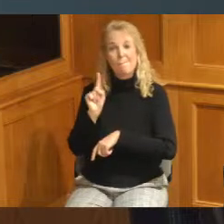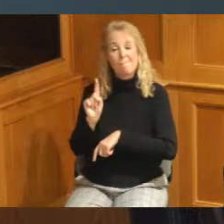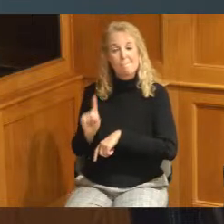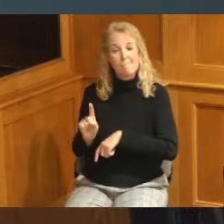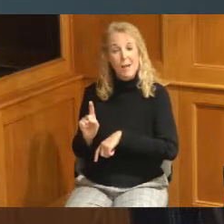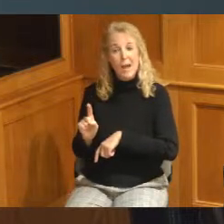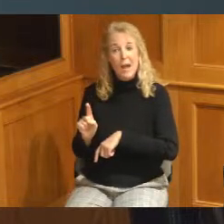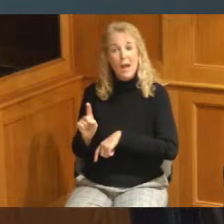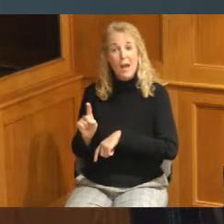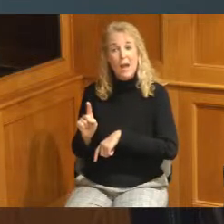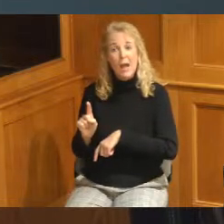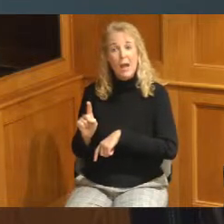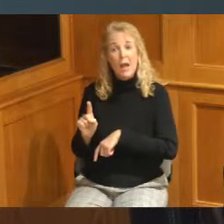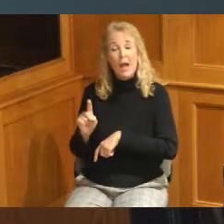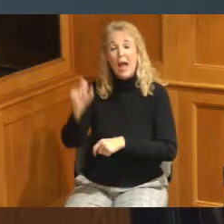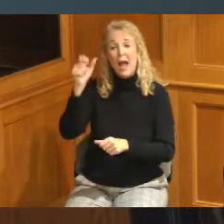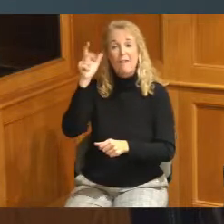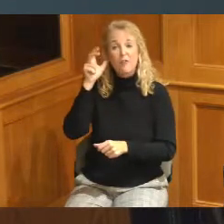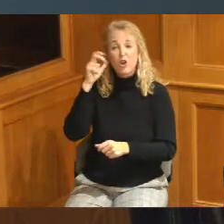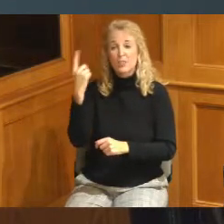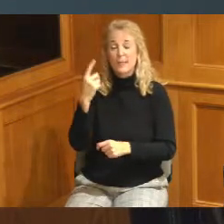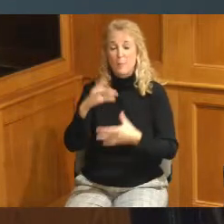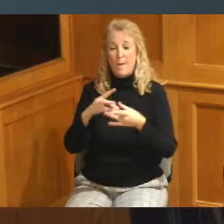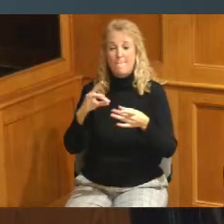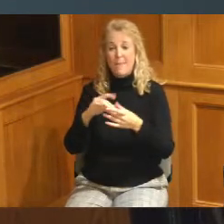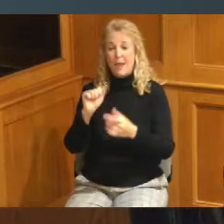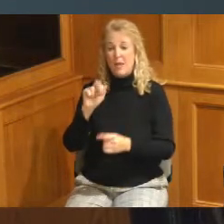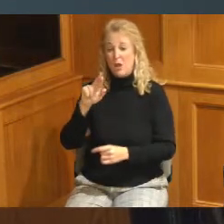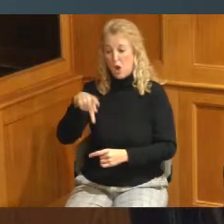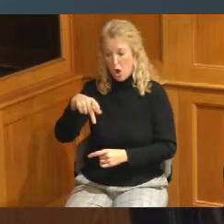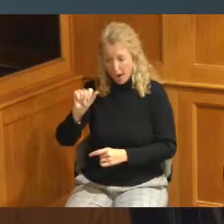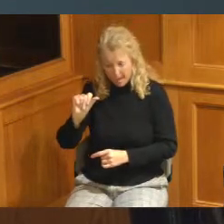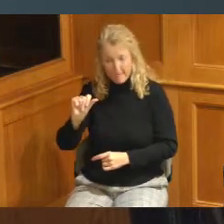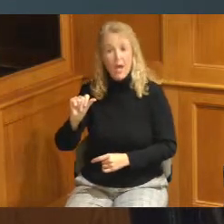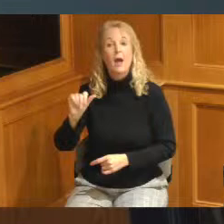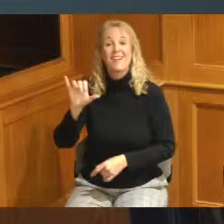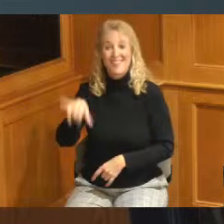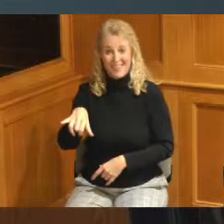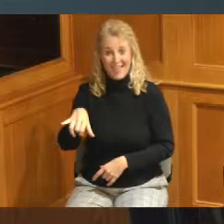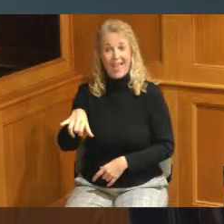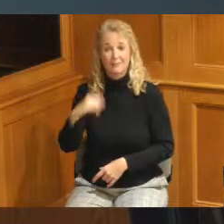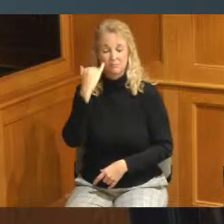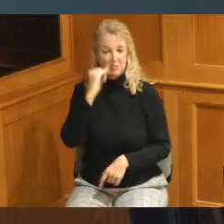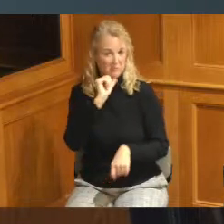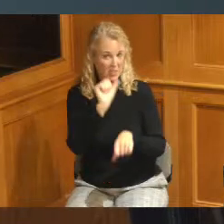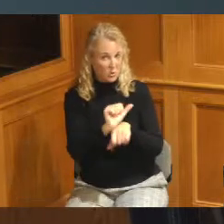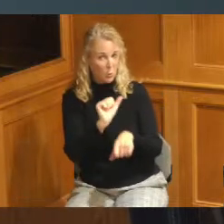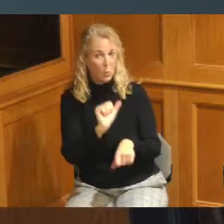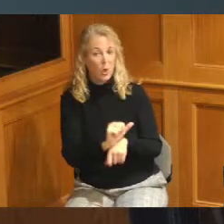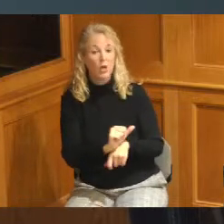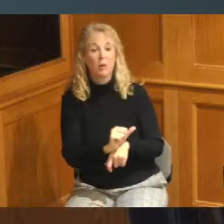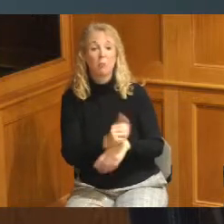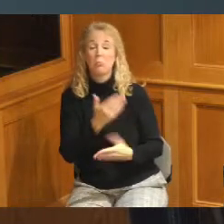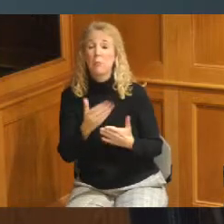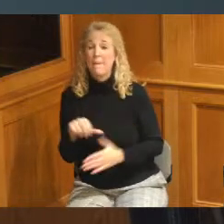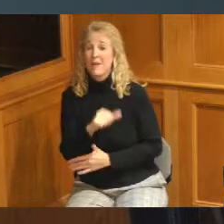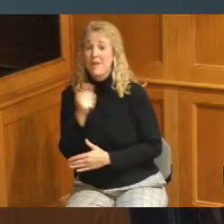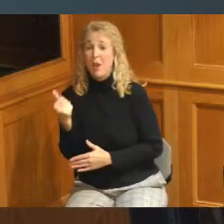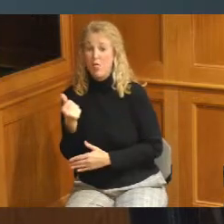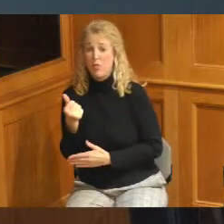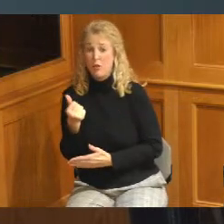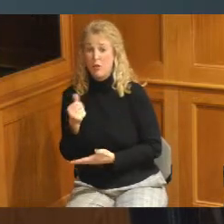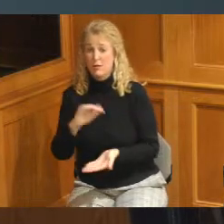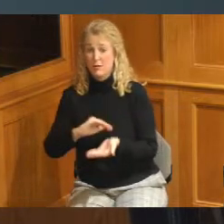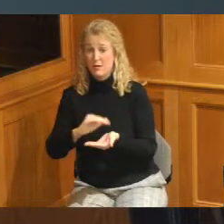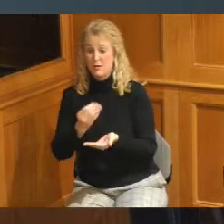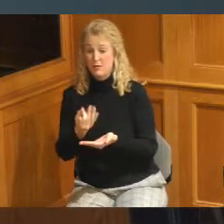one commissioner has talked about the ARPA, and they may bring that up today. If that doesn't work, we also have another fund